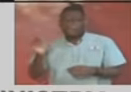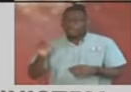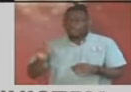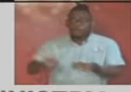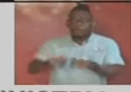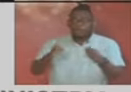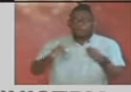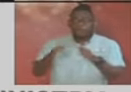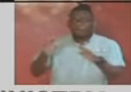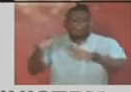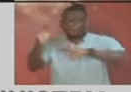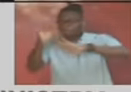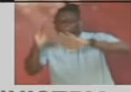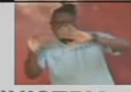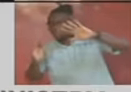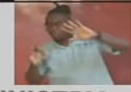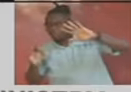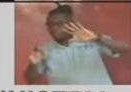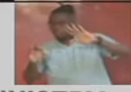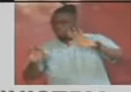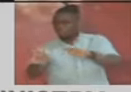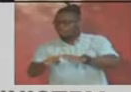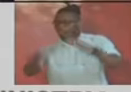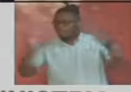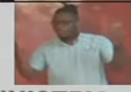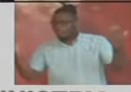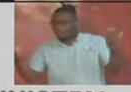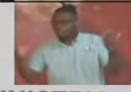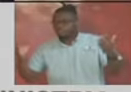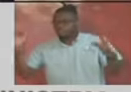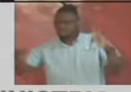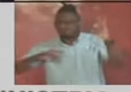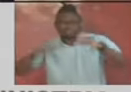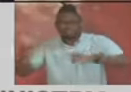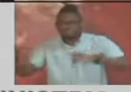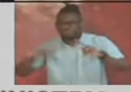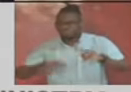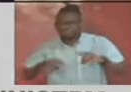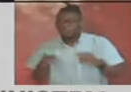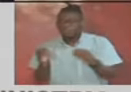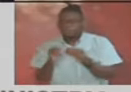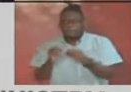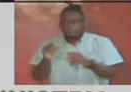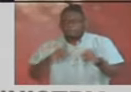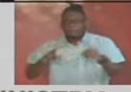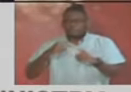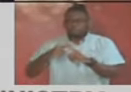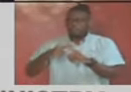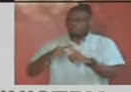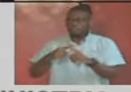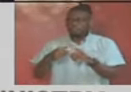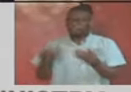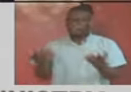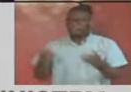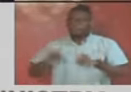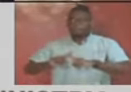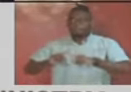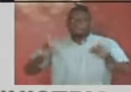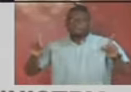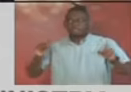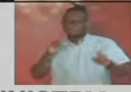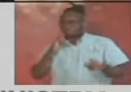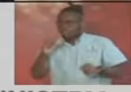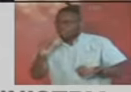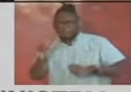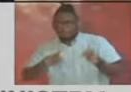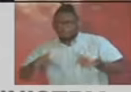have increased, but it has to be a joint effort among the community to keep doing these measures, the public health